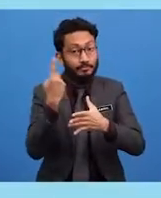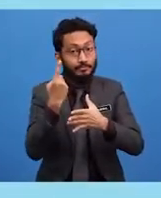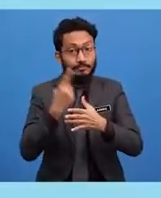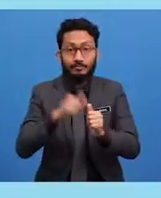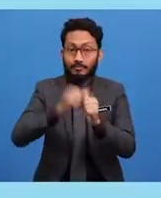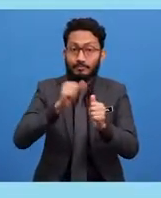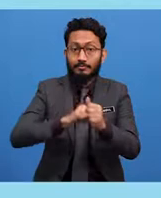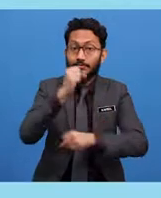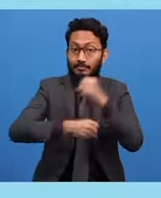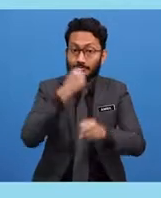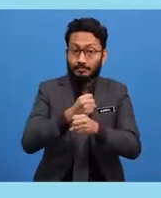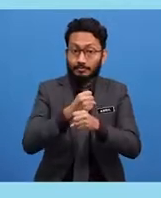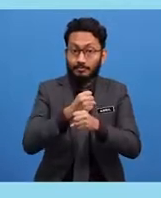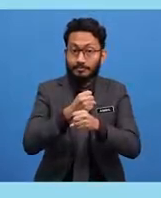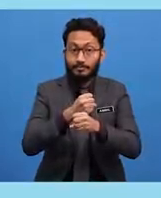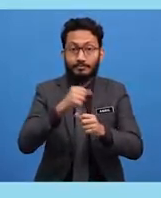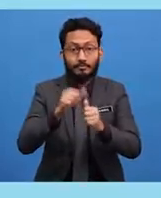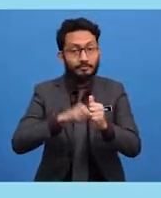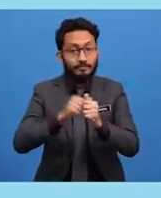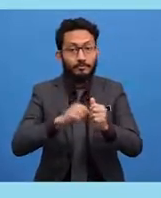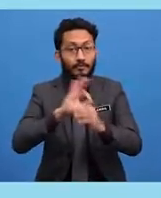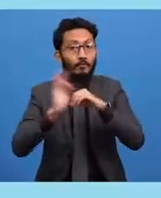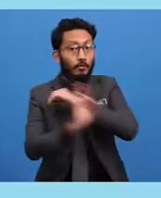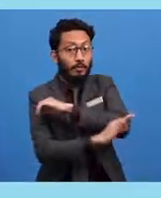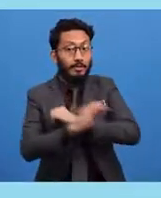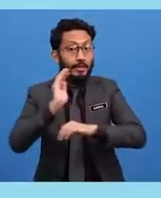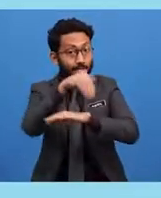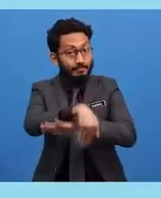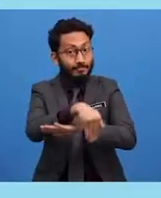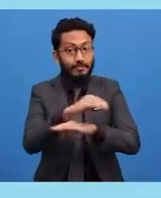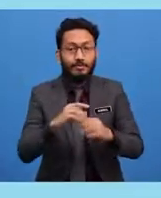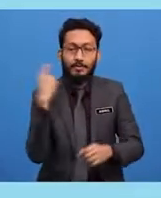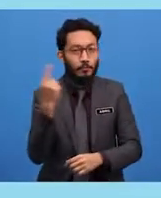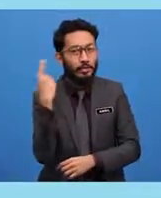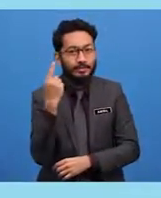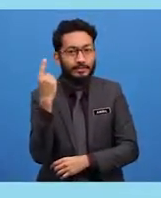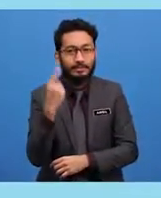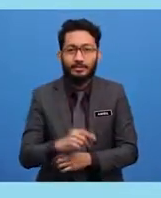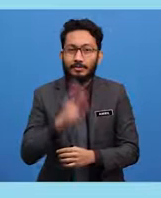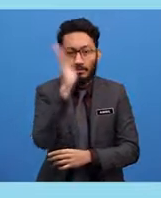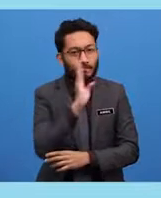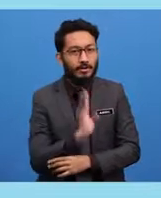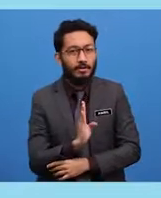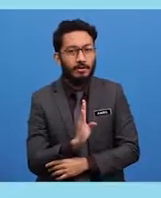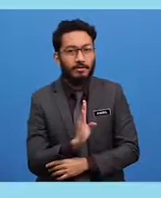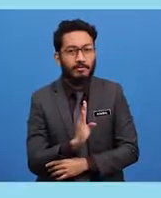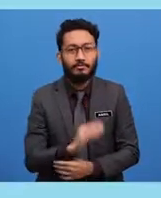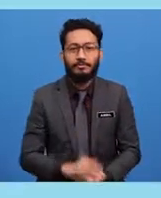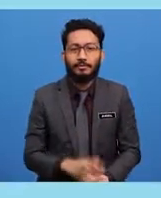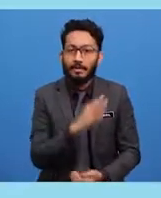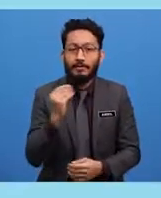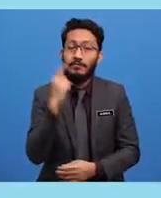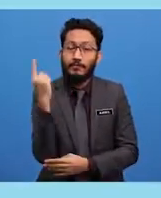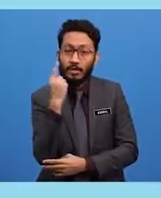year, every fortnight, always, never, and